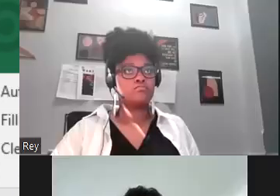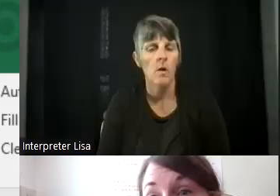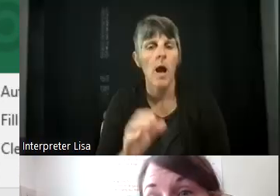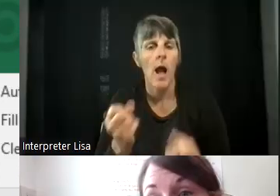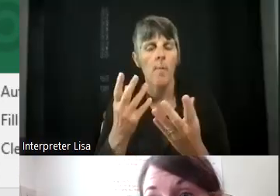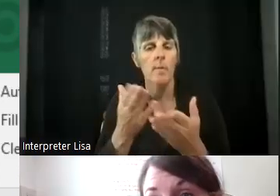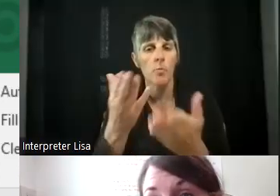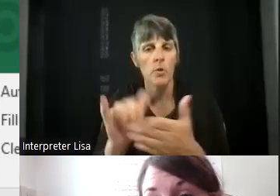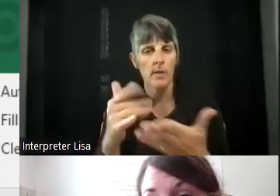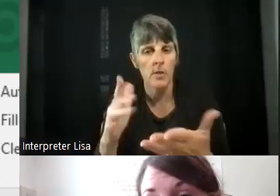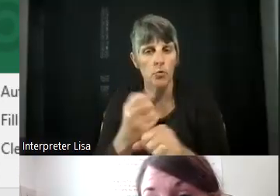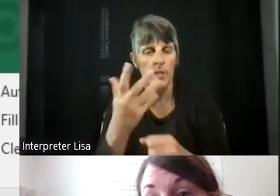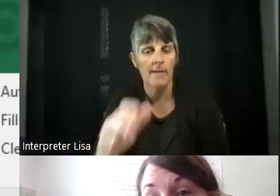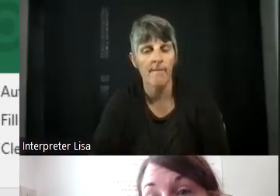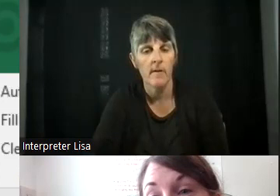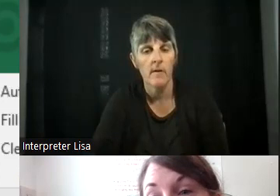proposals did you receive?